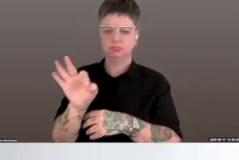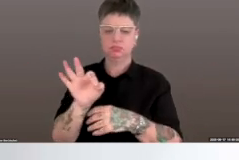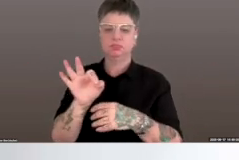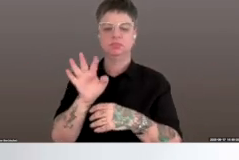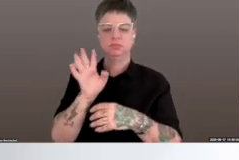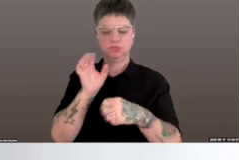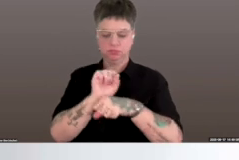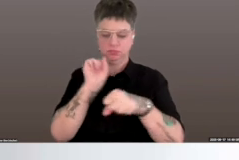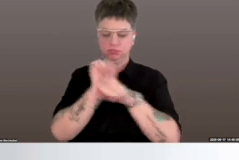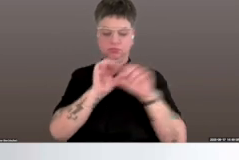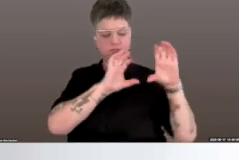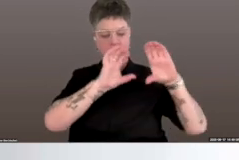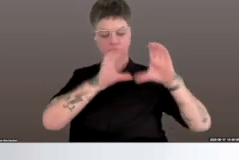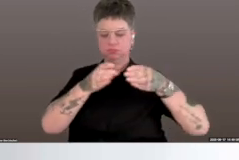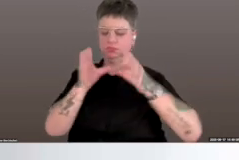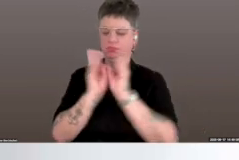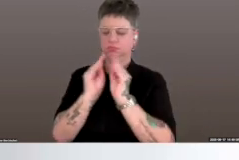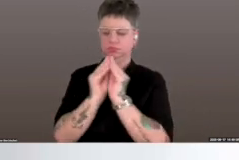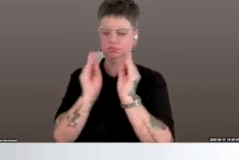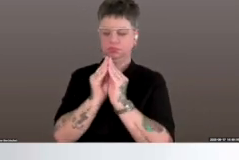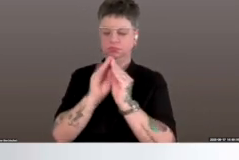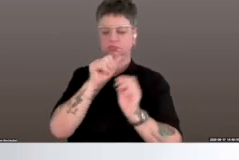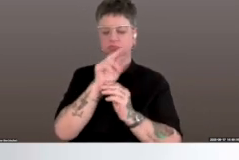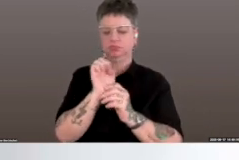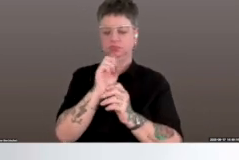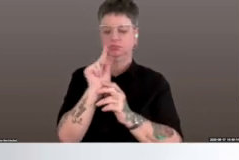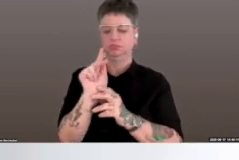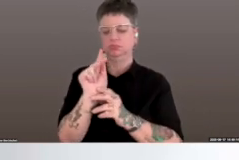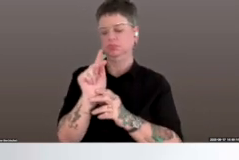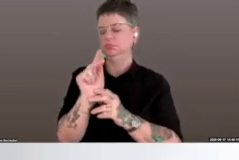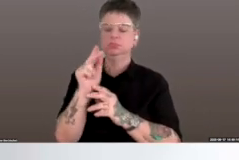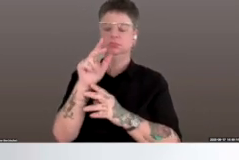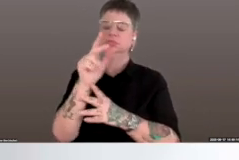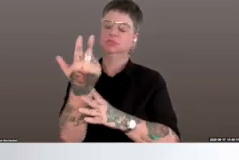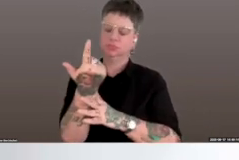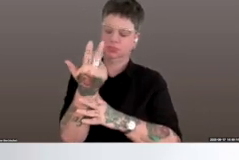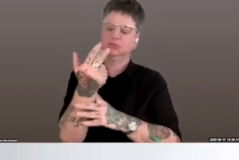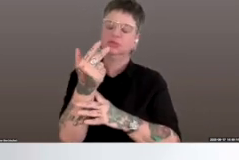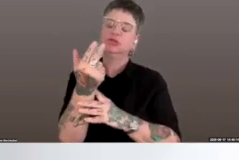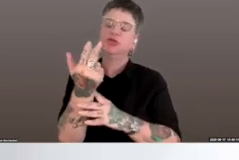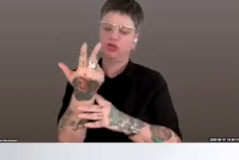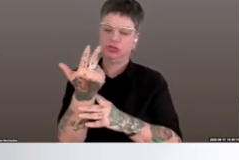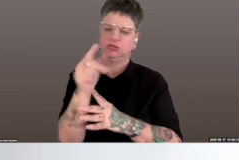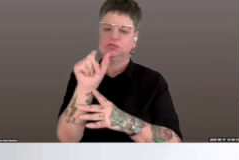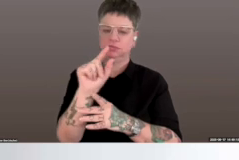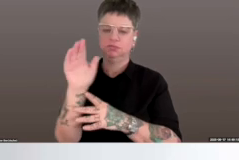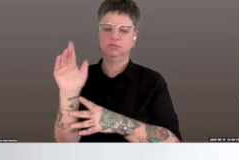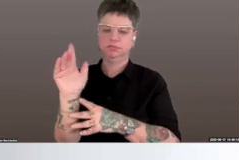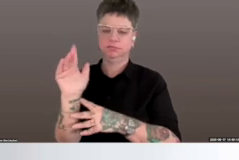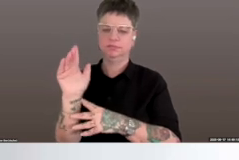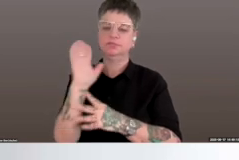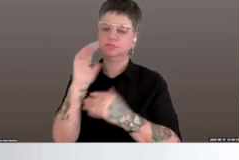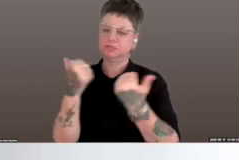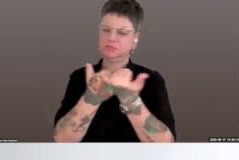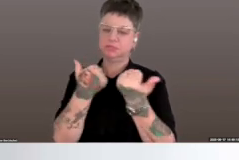concepts on June 13th, 2025. A used vehicle voucher program could help foster the market